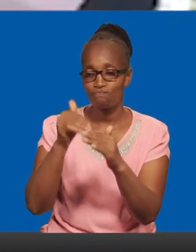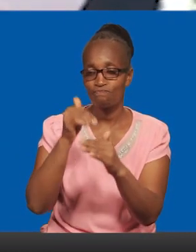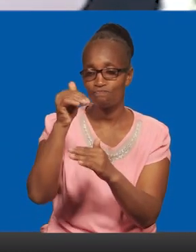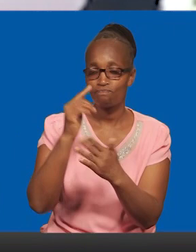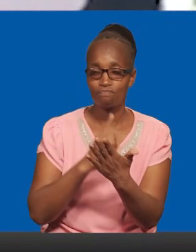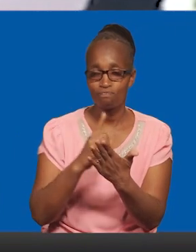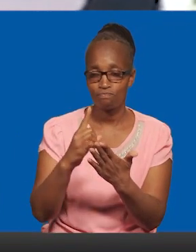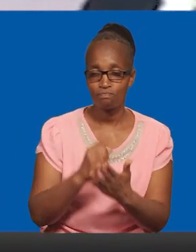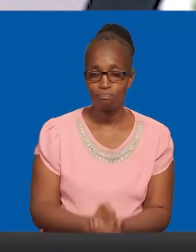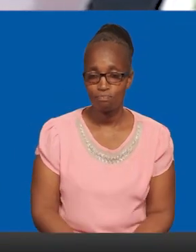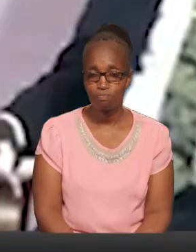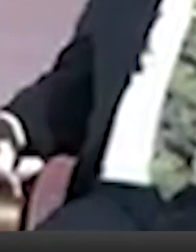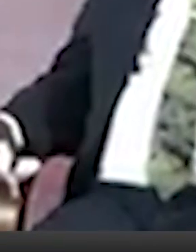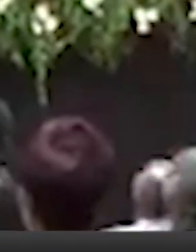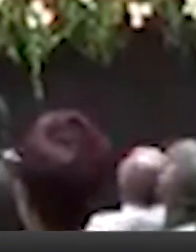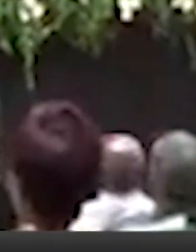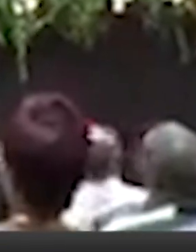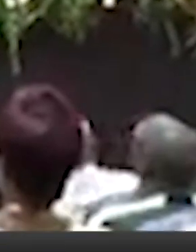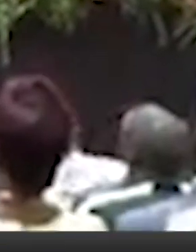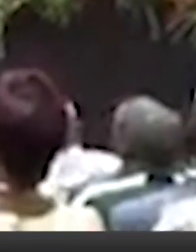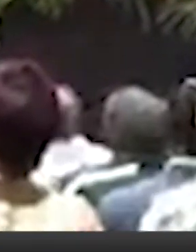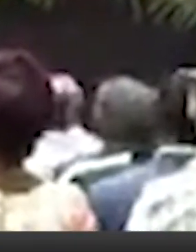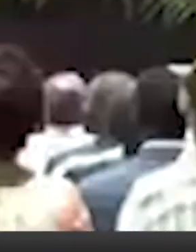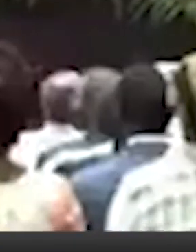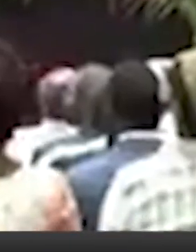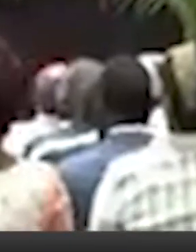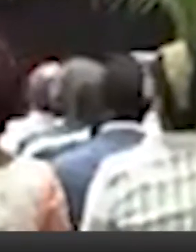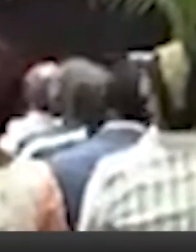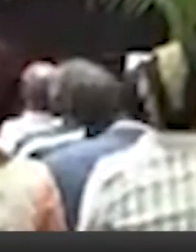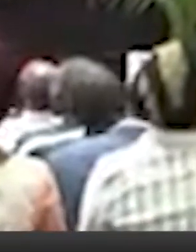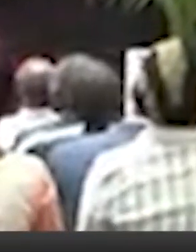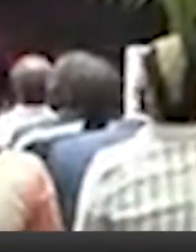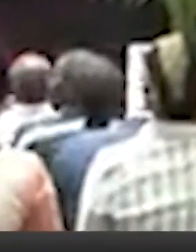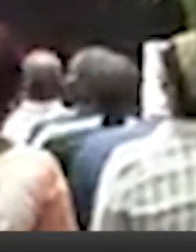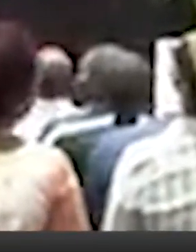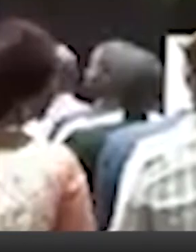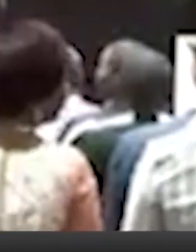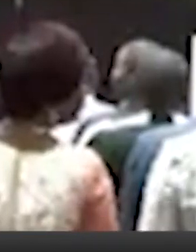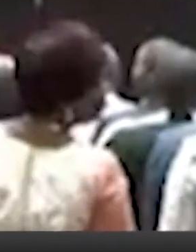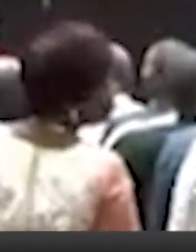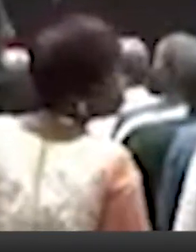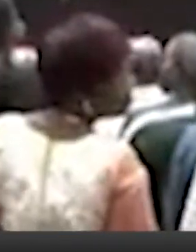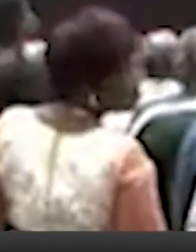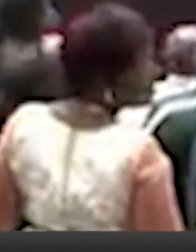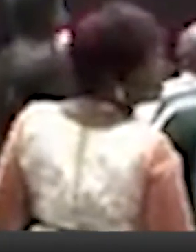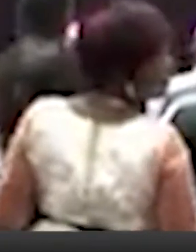tarehe 12 wiki ijayo. Faith Ndeto, Undugu TV.